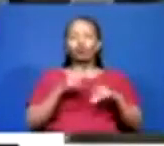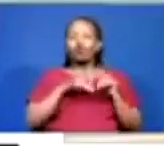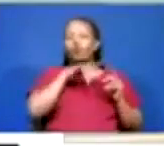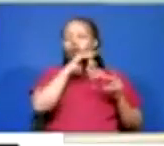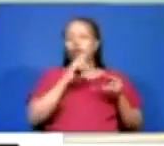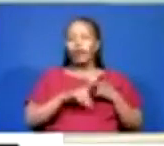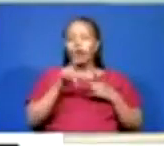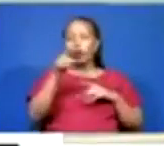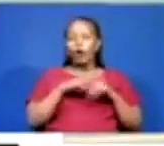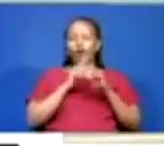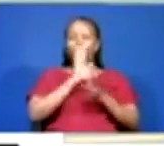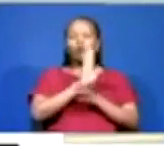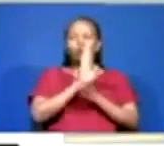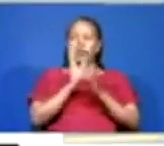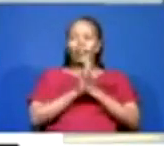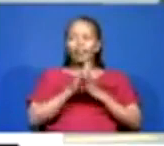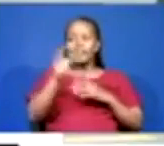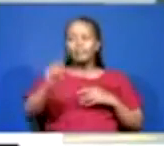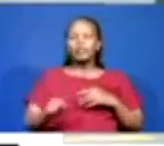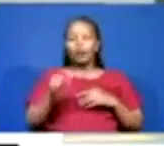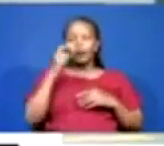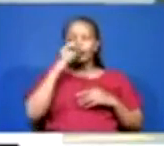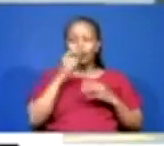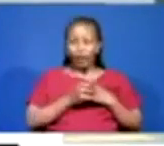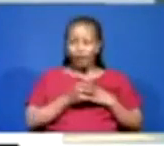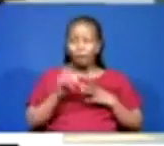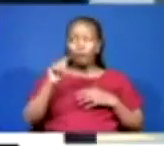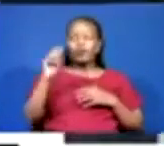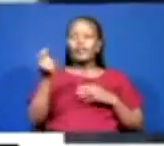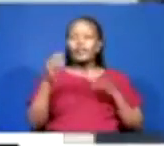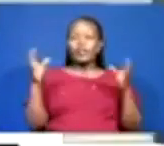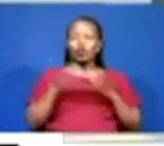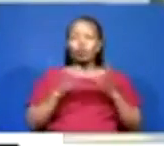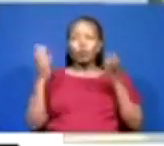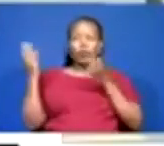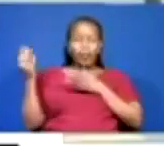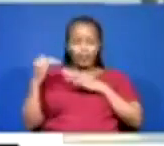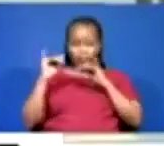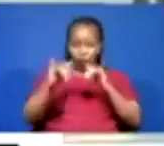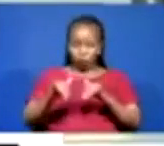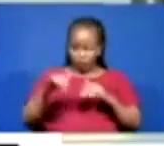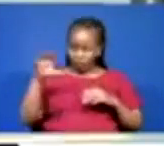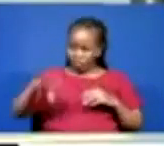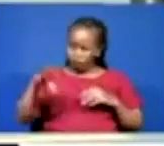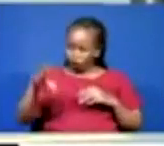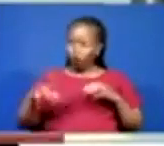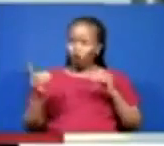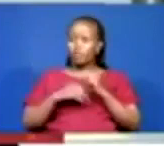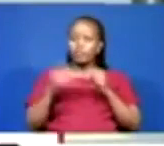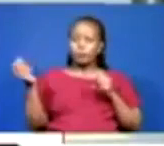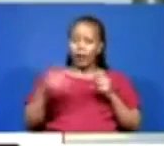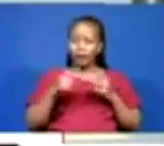South Sudan. The Kenyan troops are expected to be in the Democratic Republic of Congo for a period of 6 months with an aim of fostering peace and